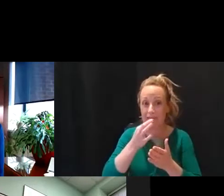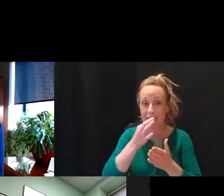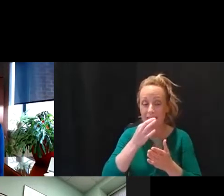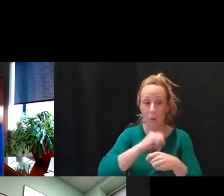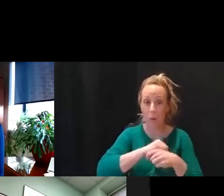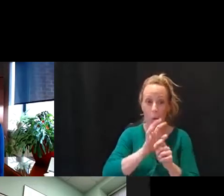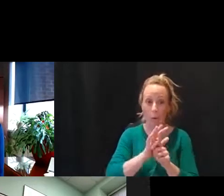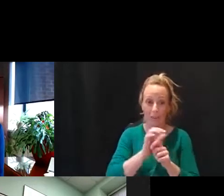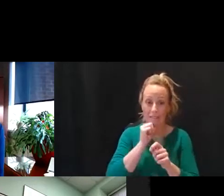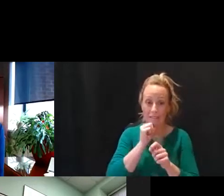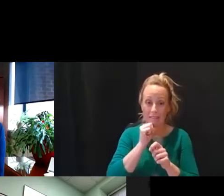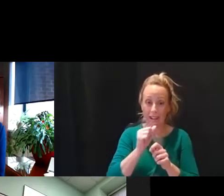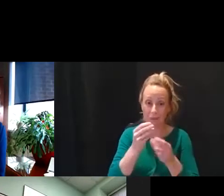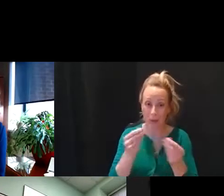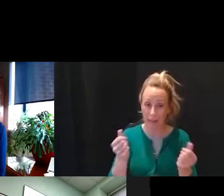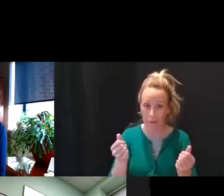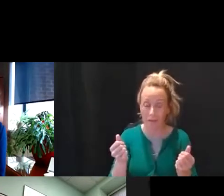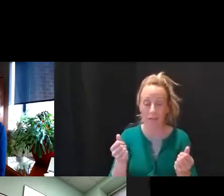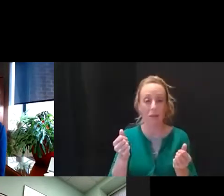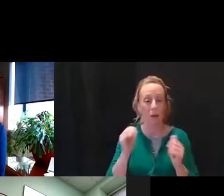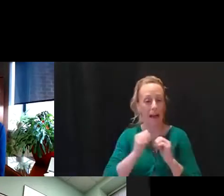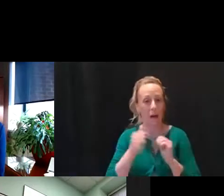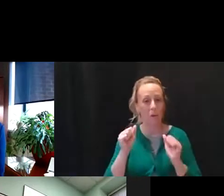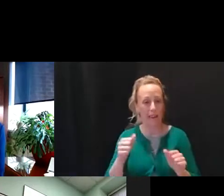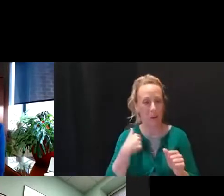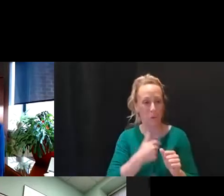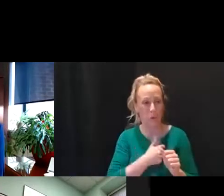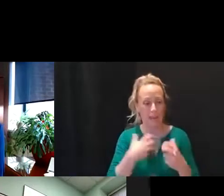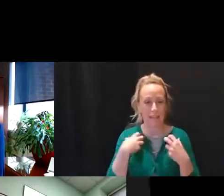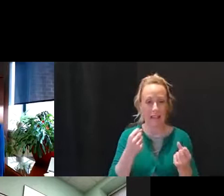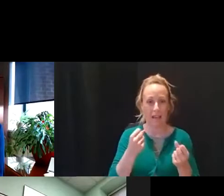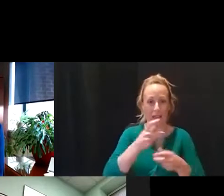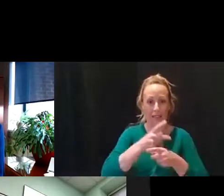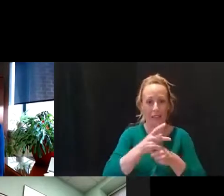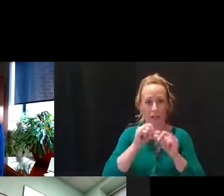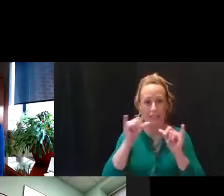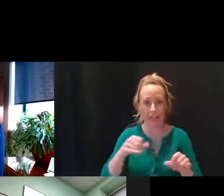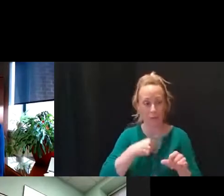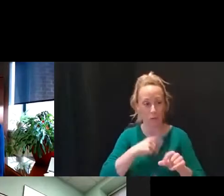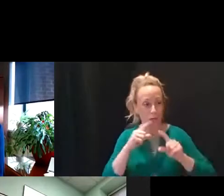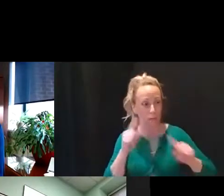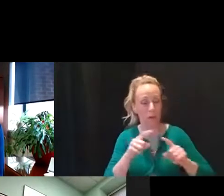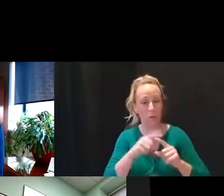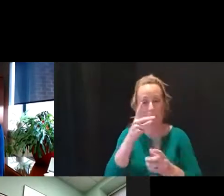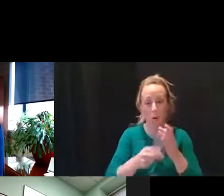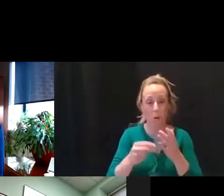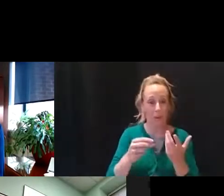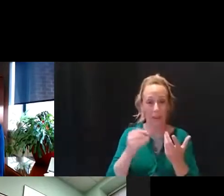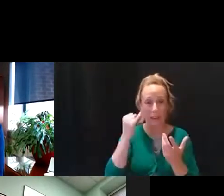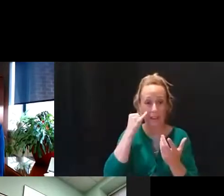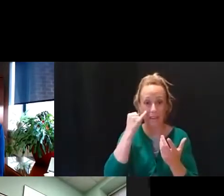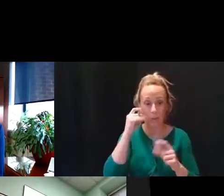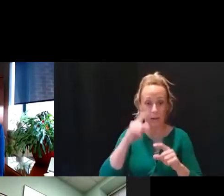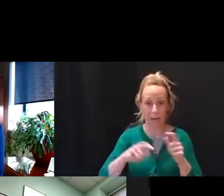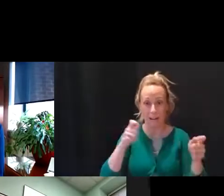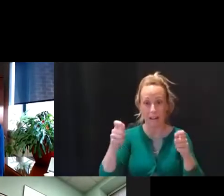anywhere. How will we as a public health system and a healthcare system be able to respond to both unless we can get a better handle